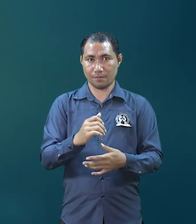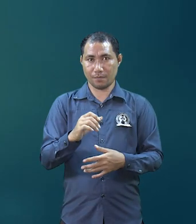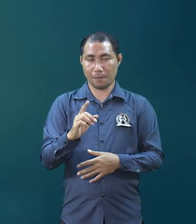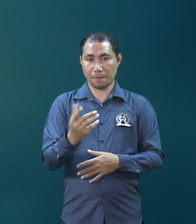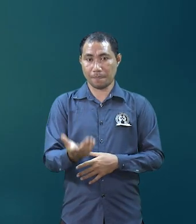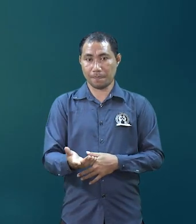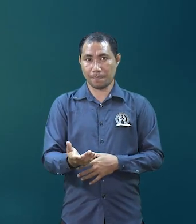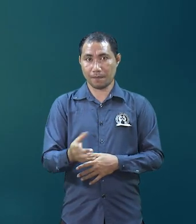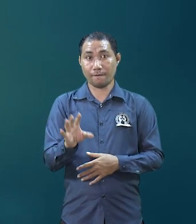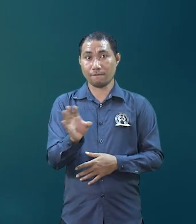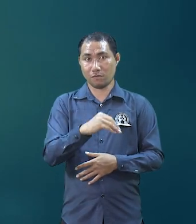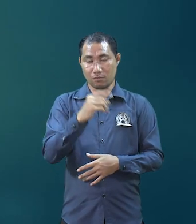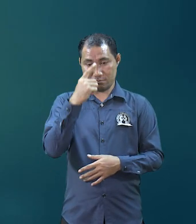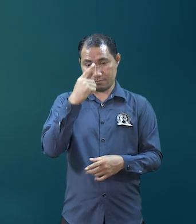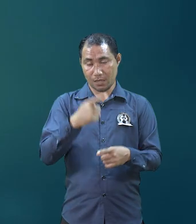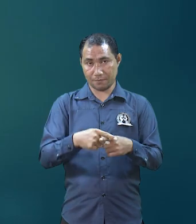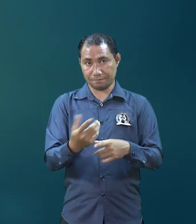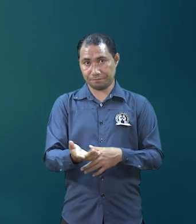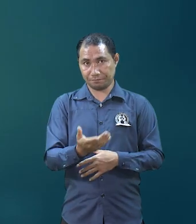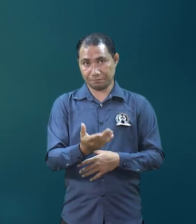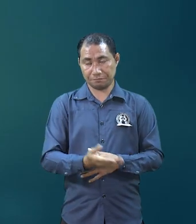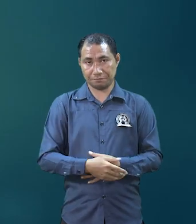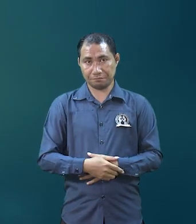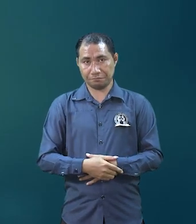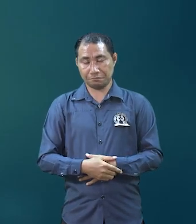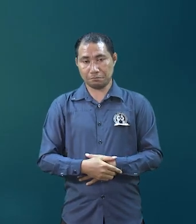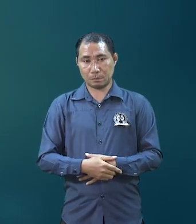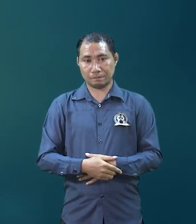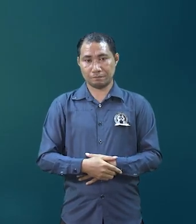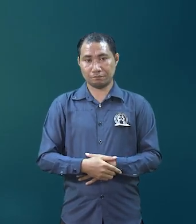to consumers.